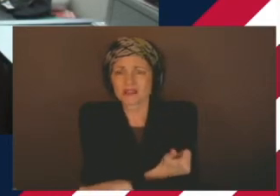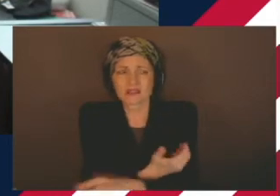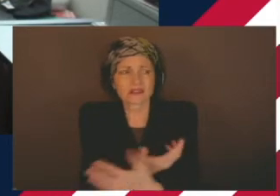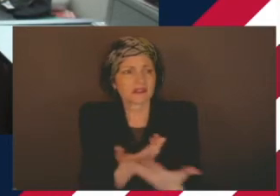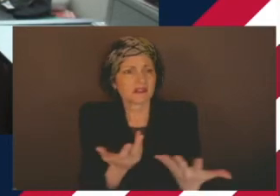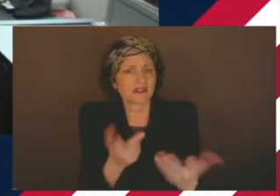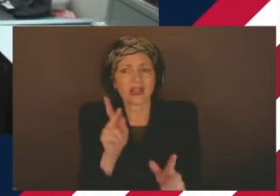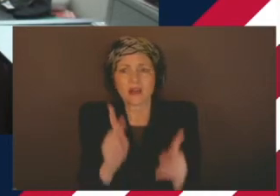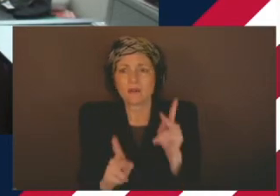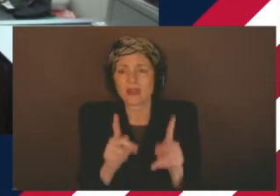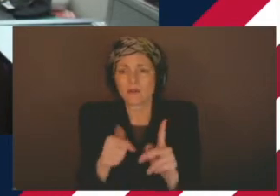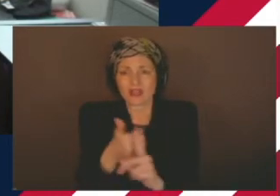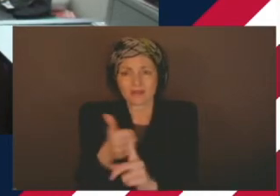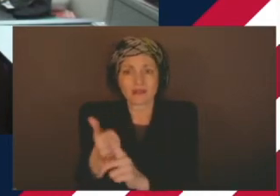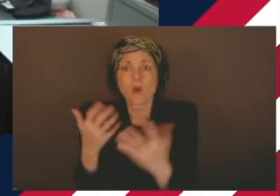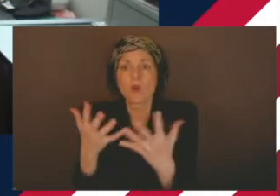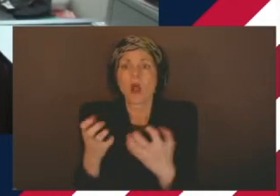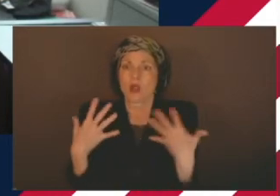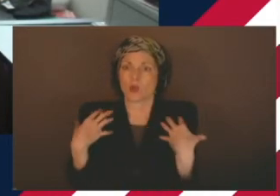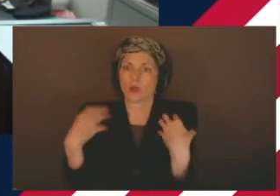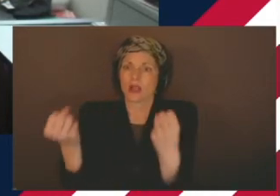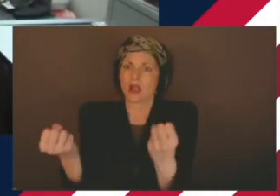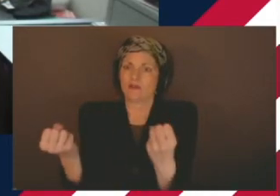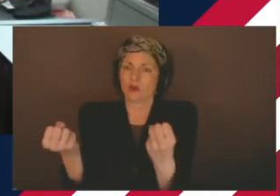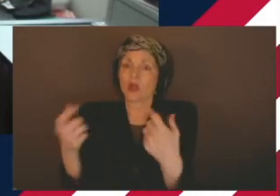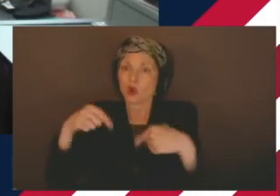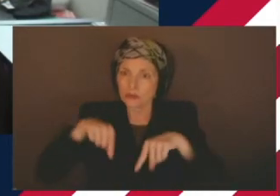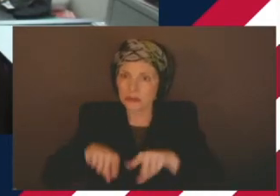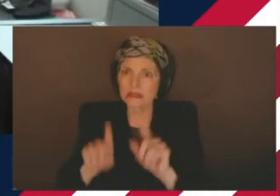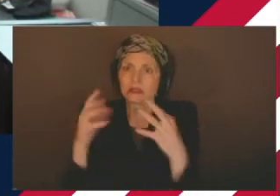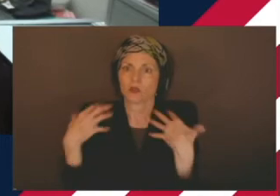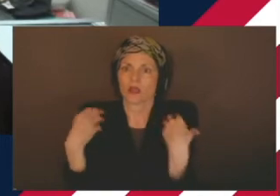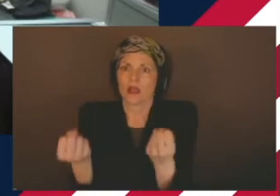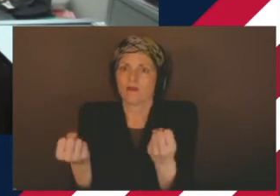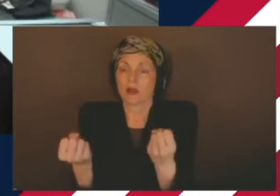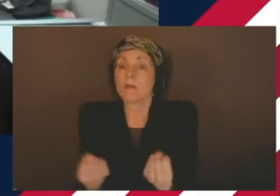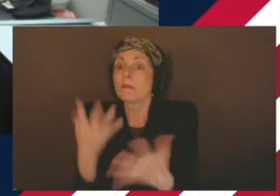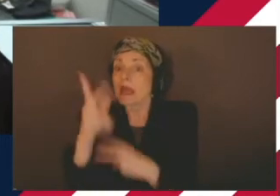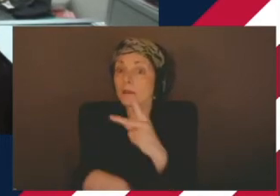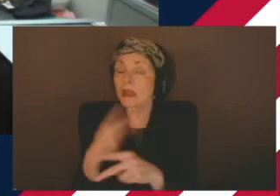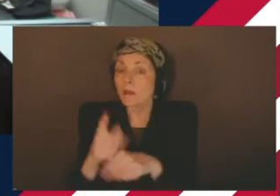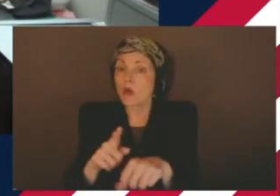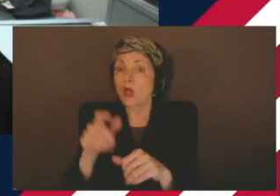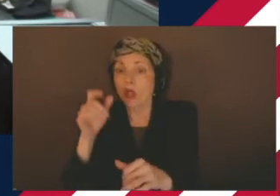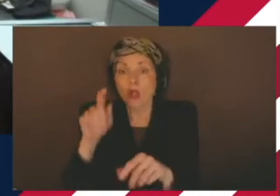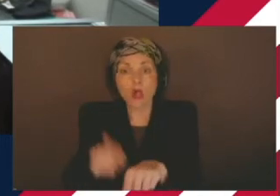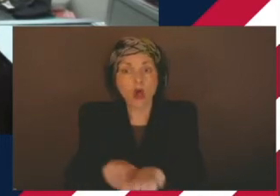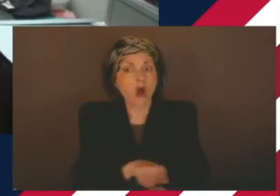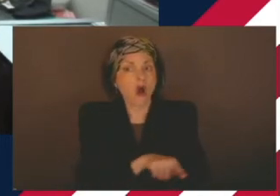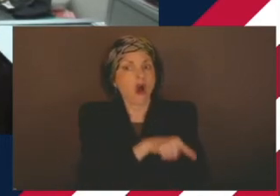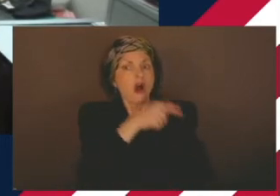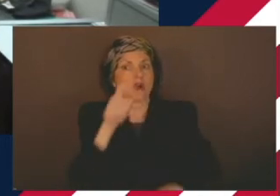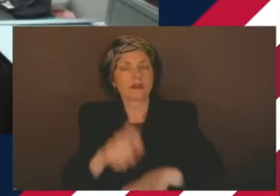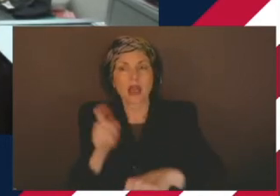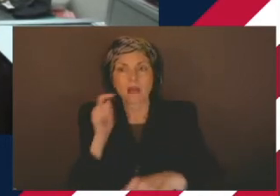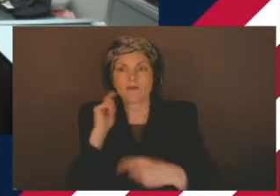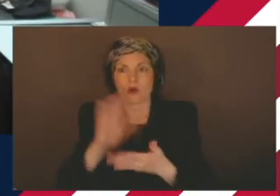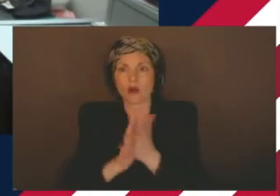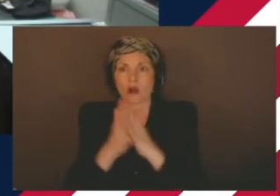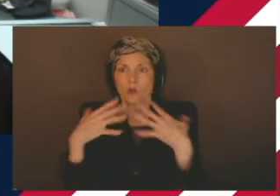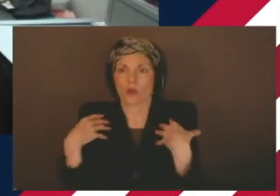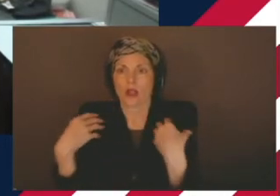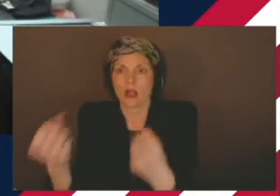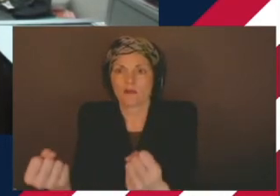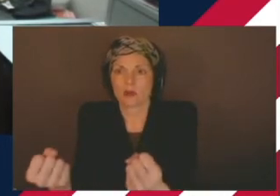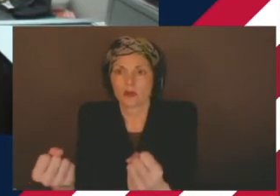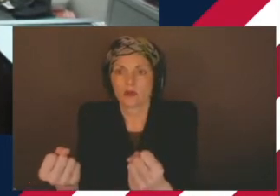are in recovery. I know many people who are in long-term recovery today who have issues with accessing employment, who